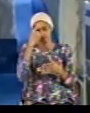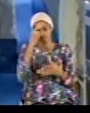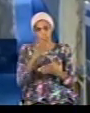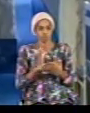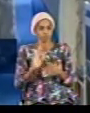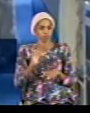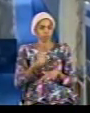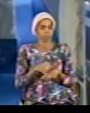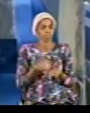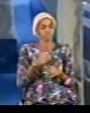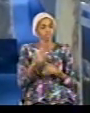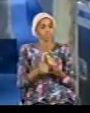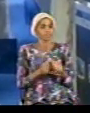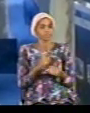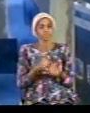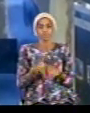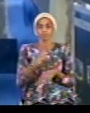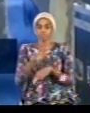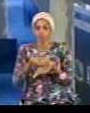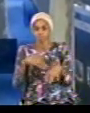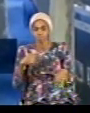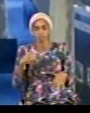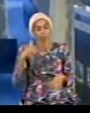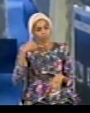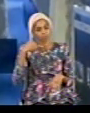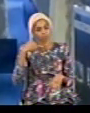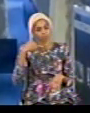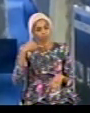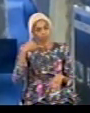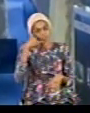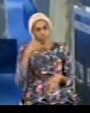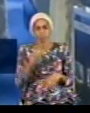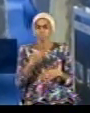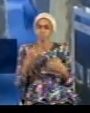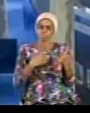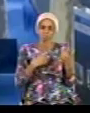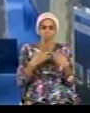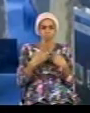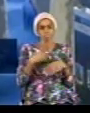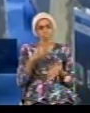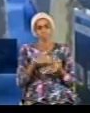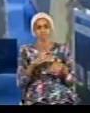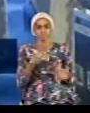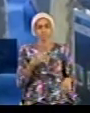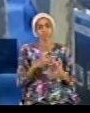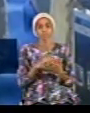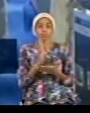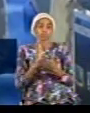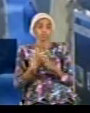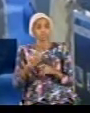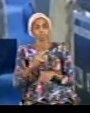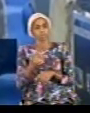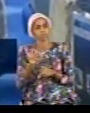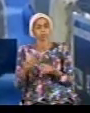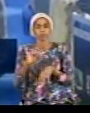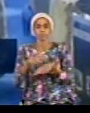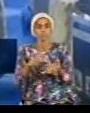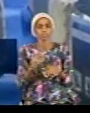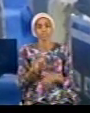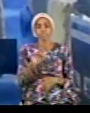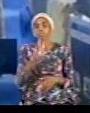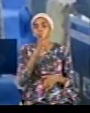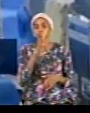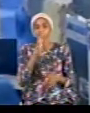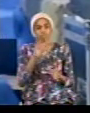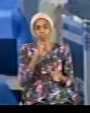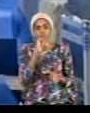will be complaining of the leg. Sometimes they will call me that. My mother cannot be able to come out for good 2 days.